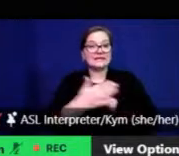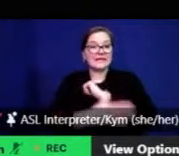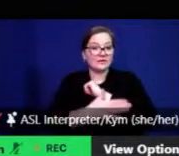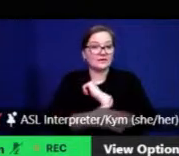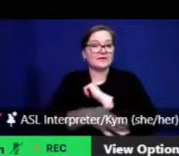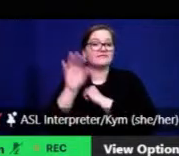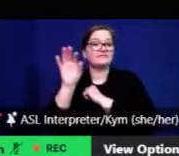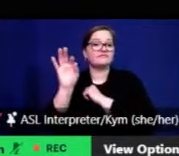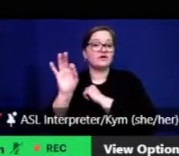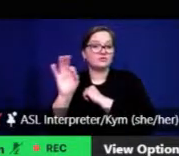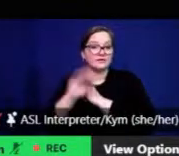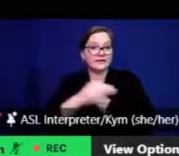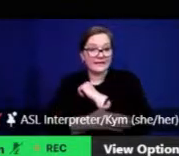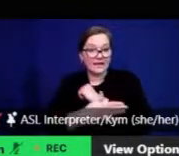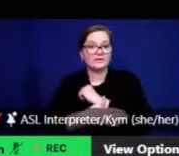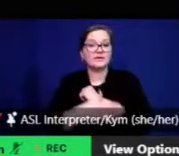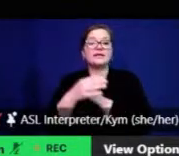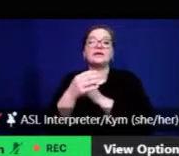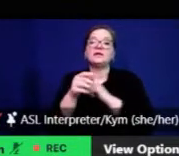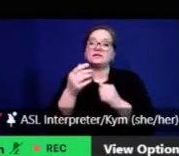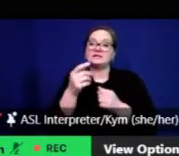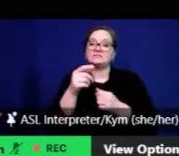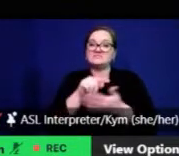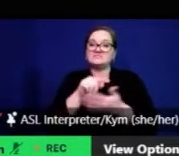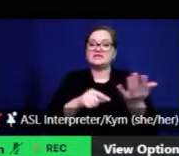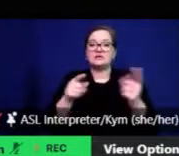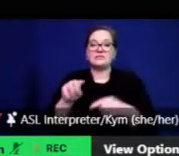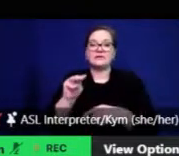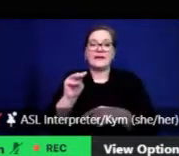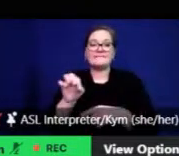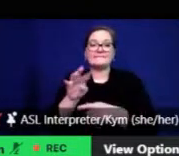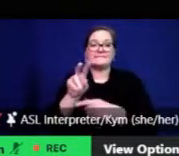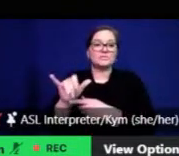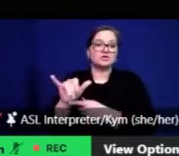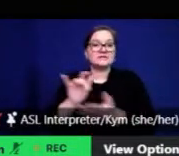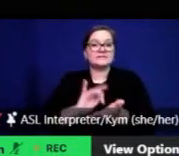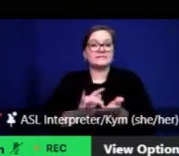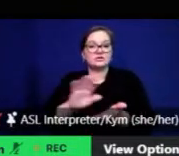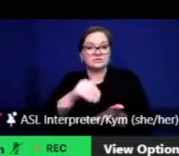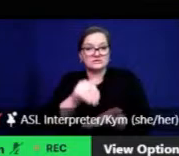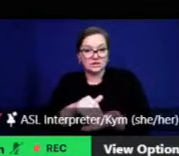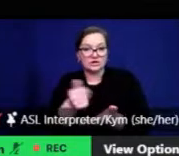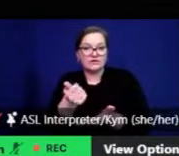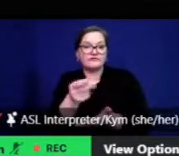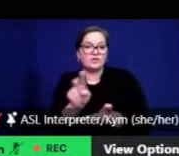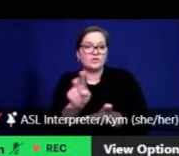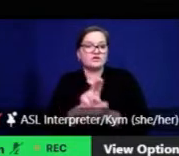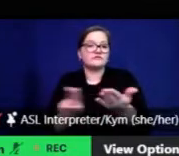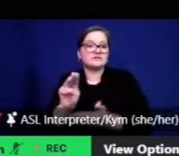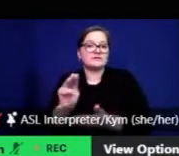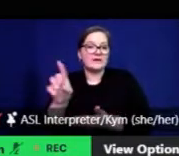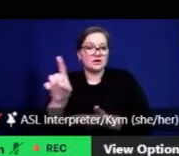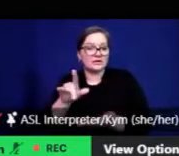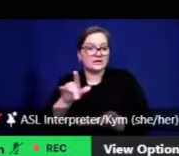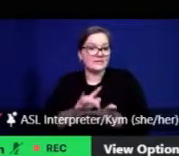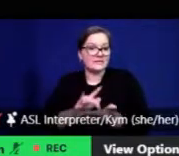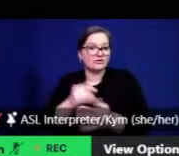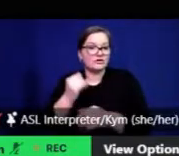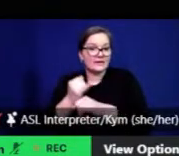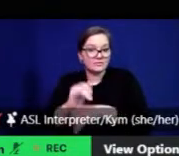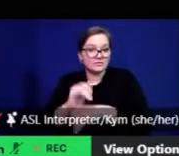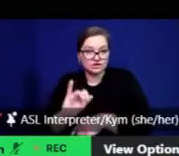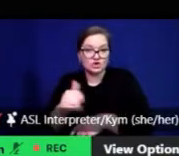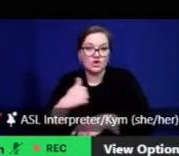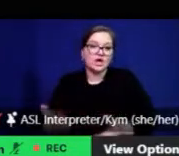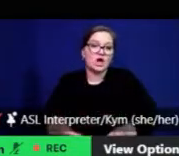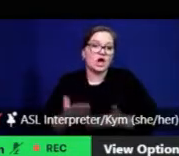Medical Center and a few of the University of Maryland medical campuses. We offer fresh produce for $1, $2, or $3. Our